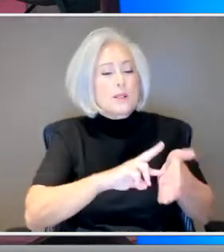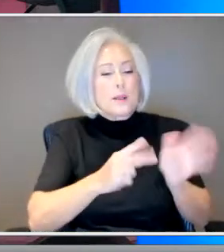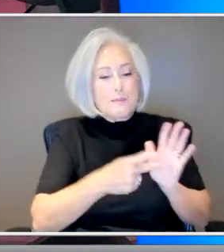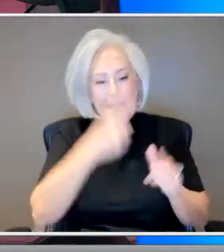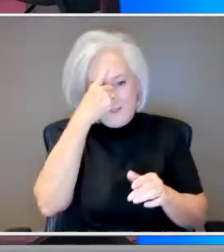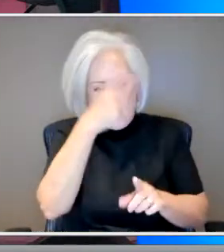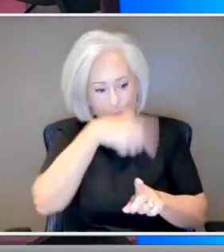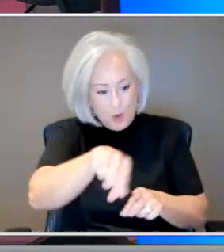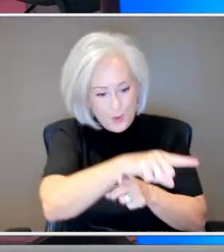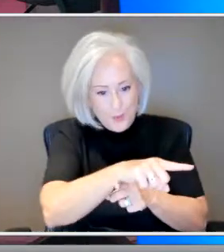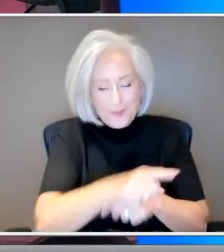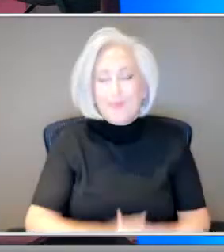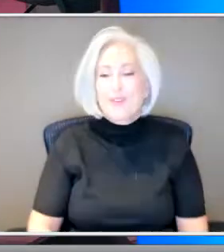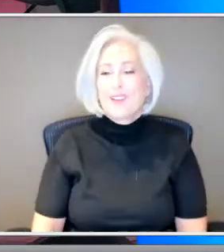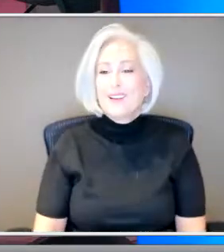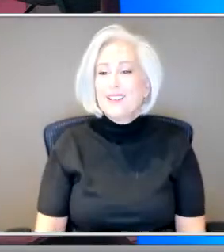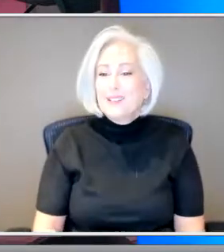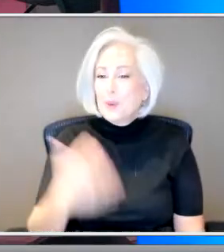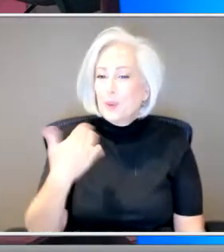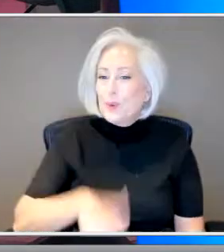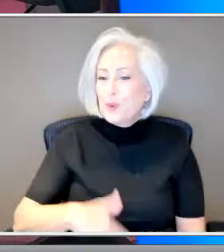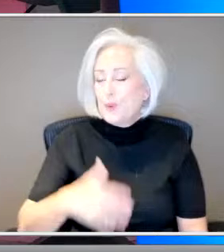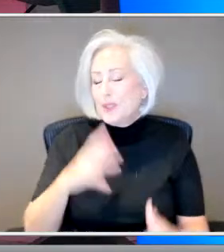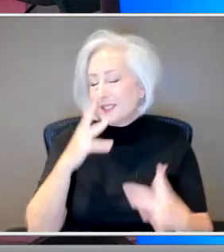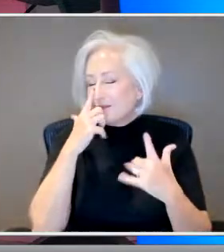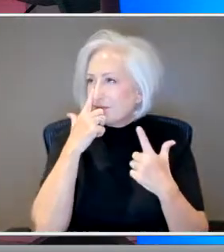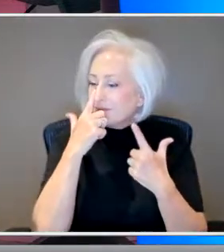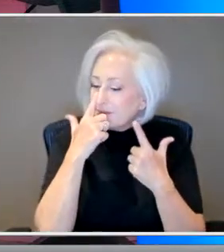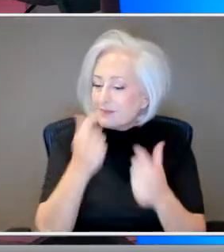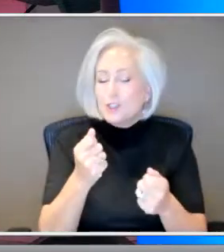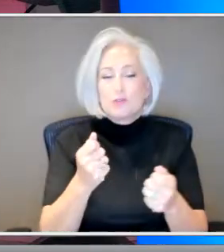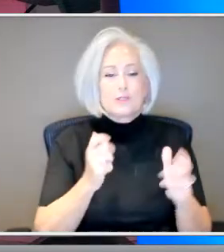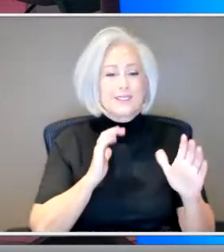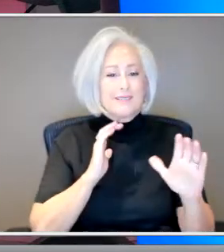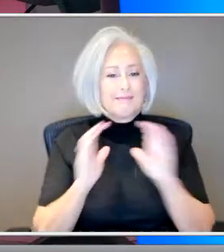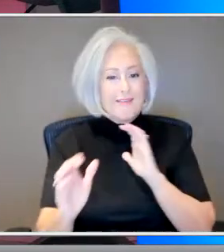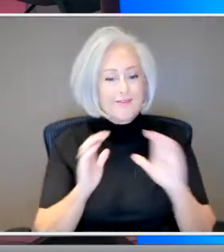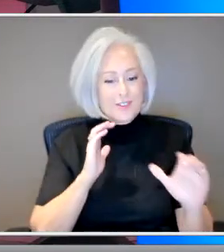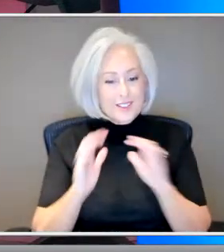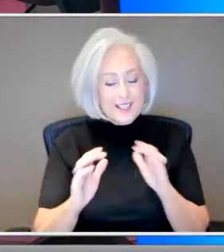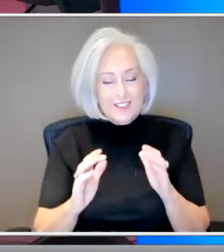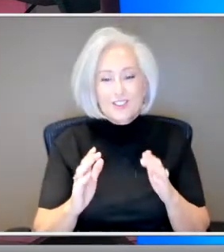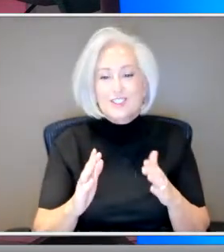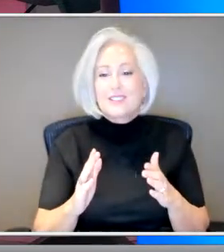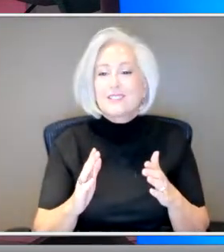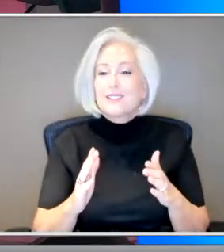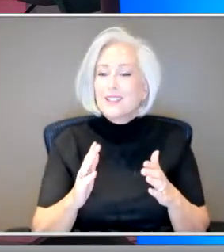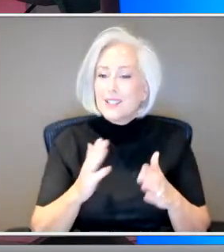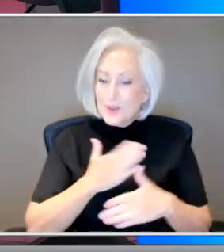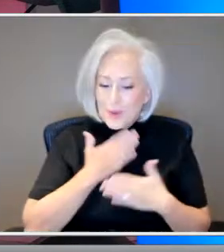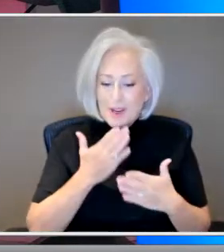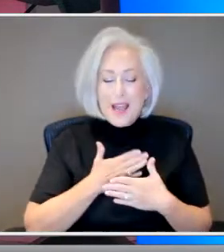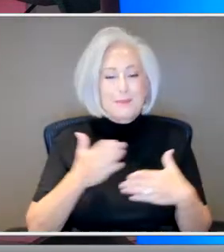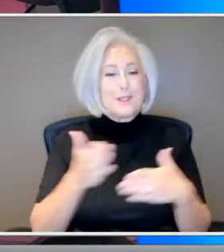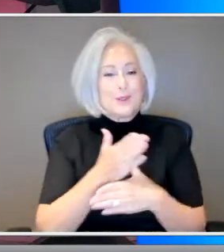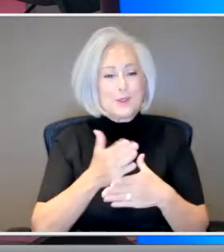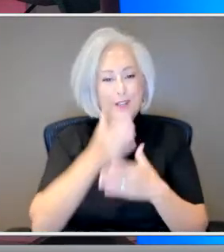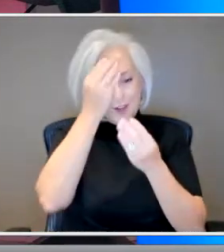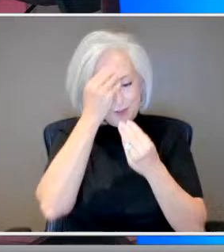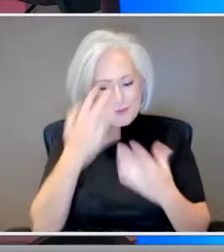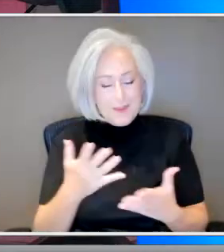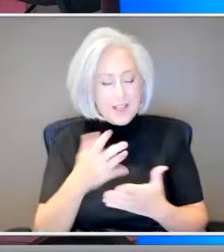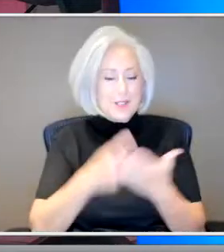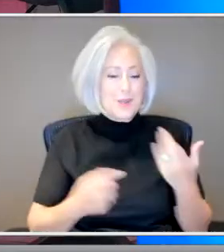interesting conversation, and we love sharing the work that our doctors and nurses and our whole care team, the geneticists, do here at the health